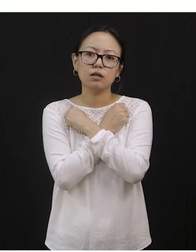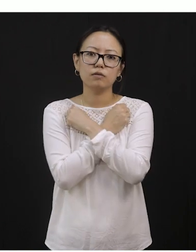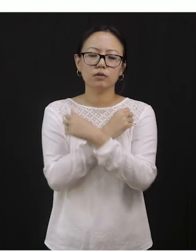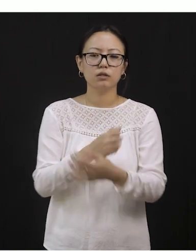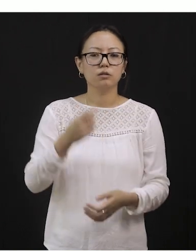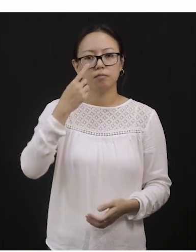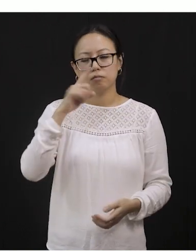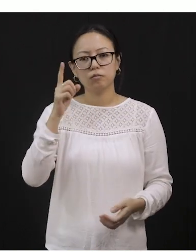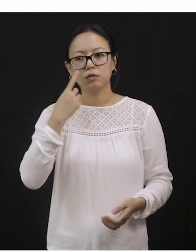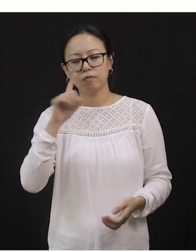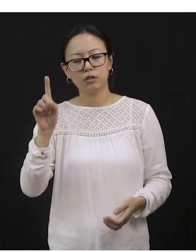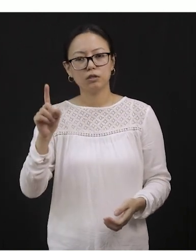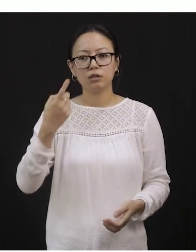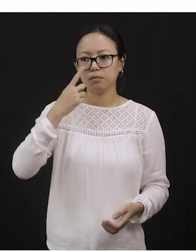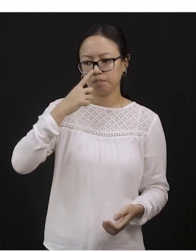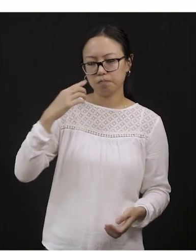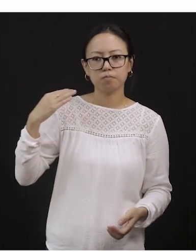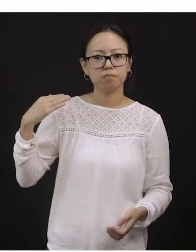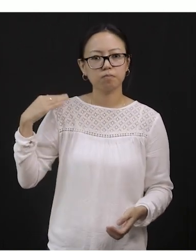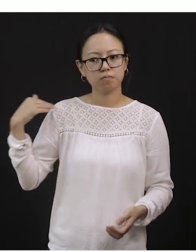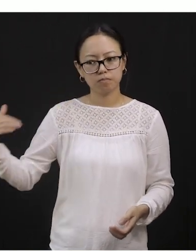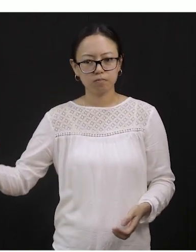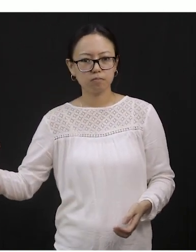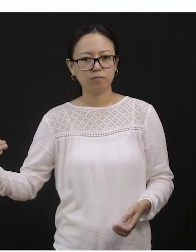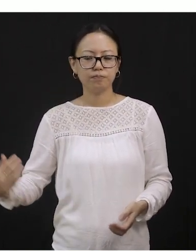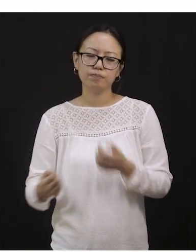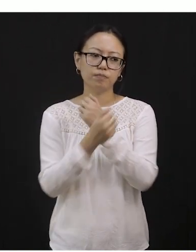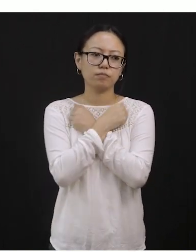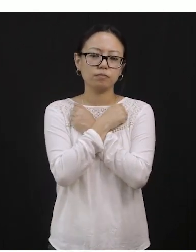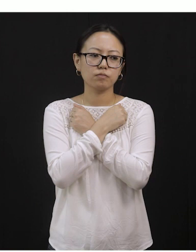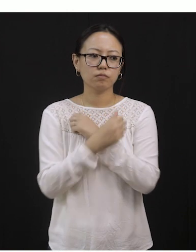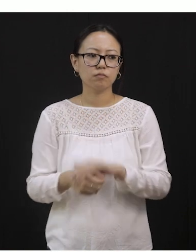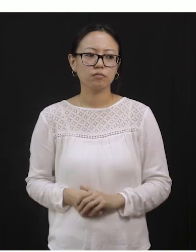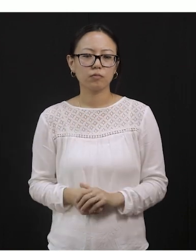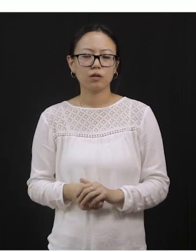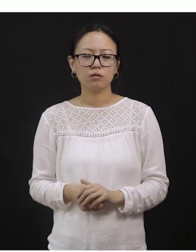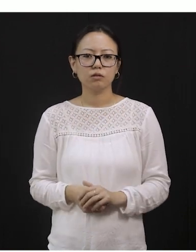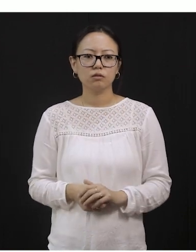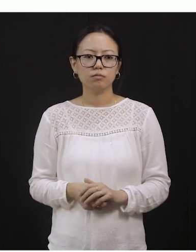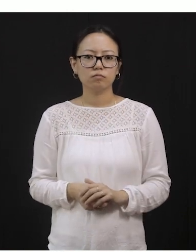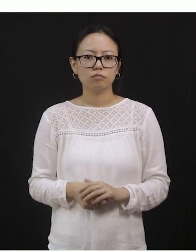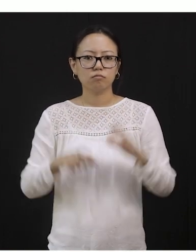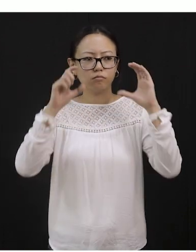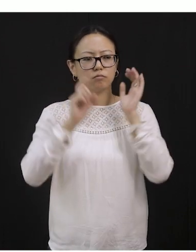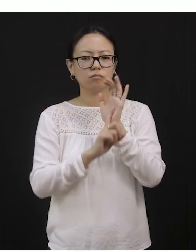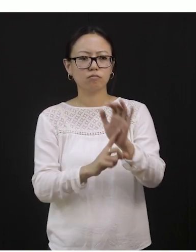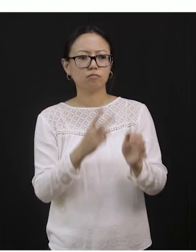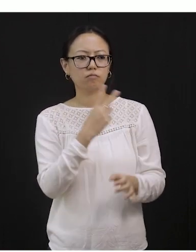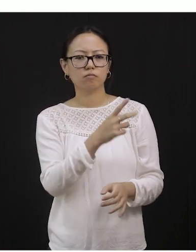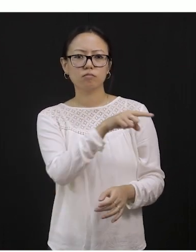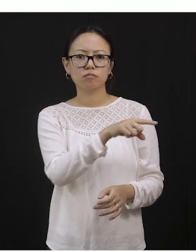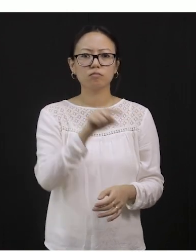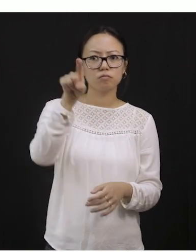moral lesson that we learn from the cartoon show of Shin Shan is, see, Shin Shan pointing towards us and telling us